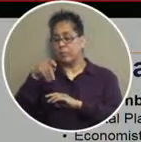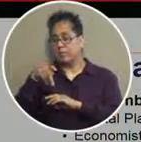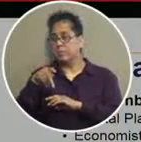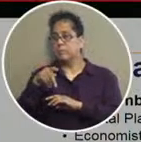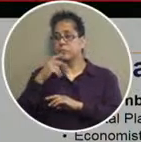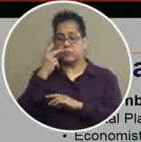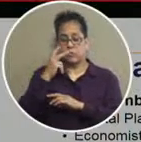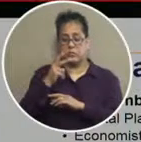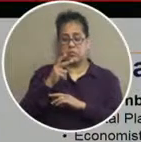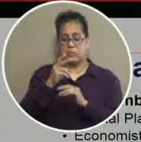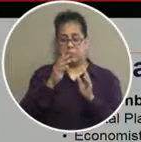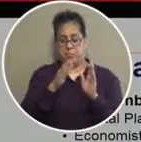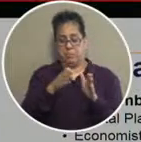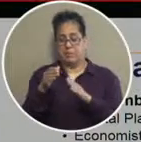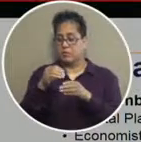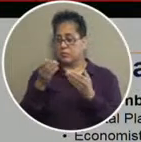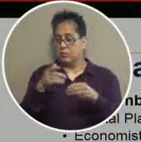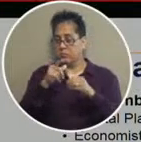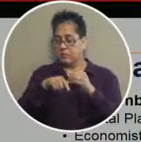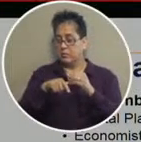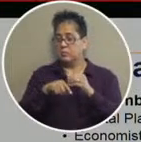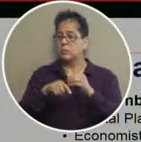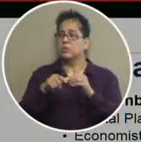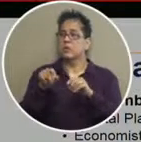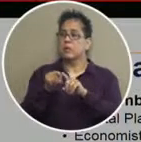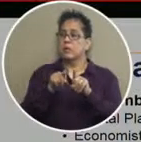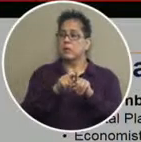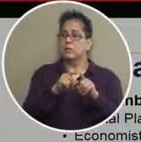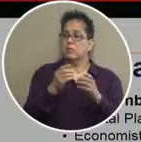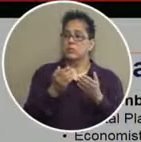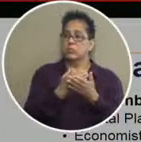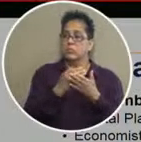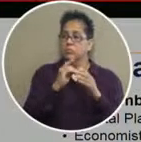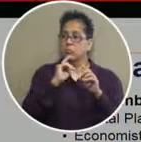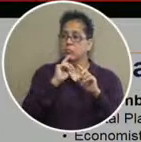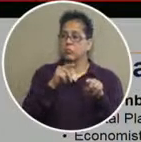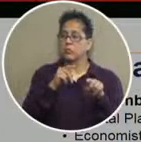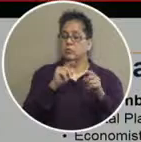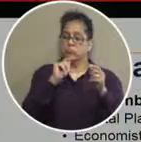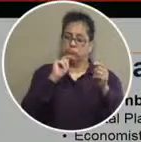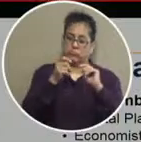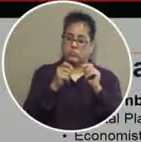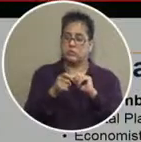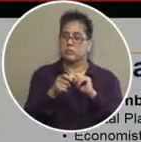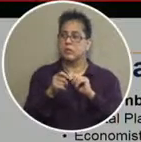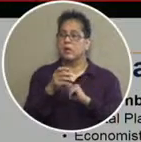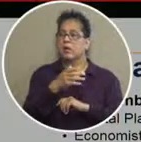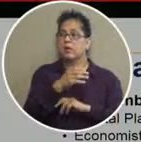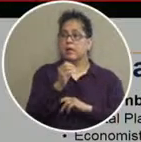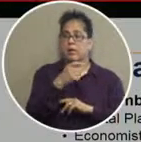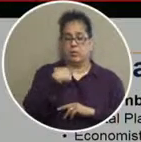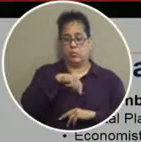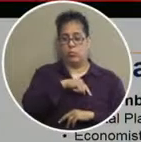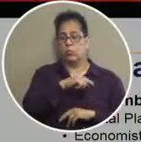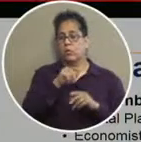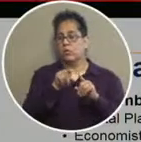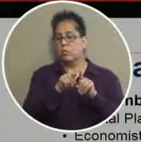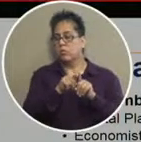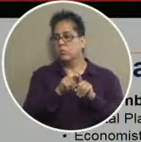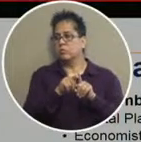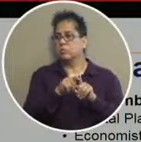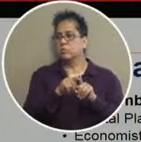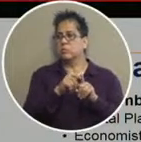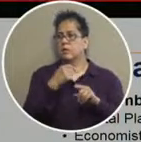to look at mobility patterns in El Paso as new health orders are issued or amended over time. And finally, like I said, we are collaborating with the health department